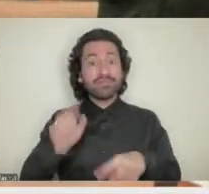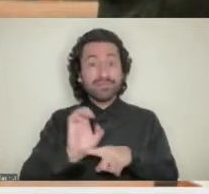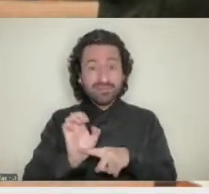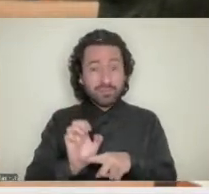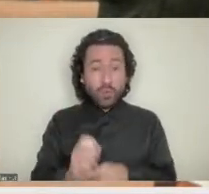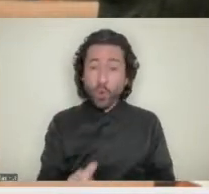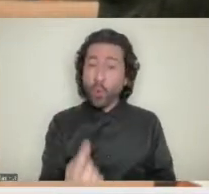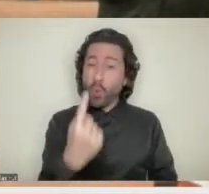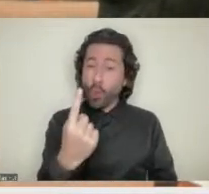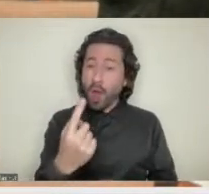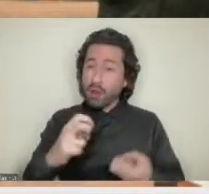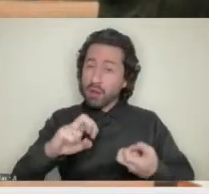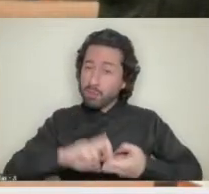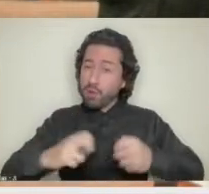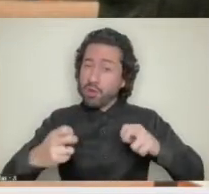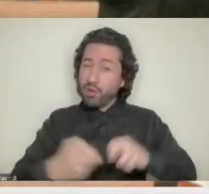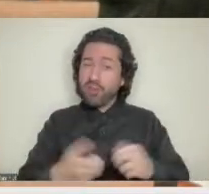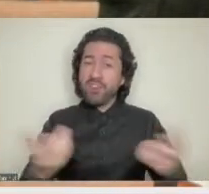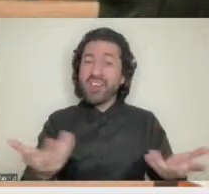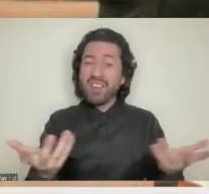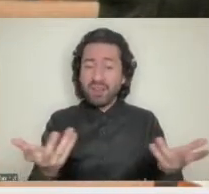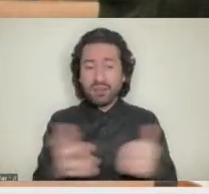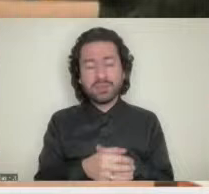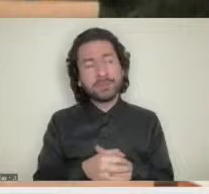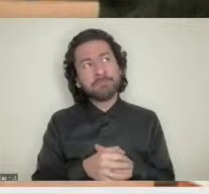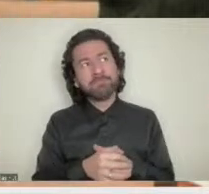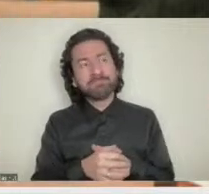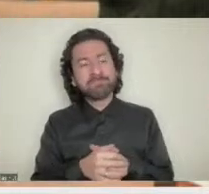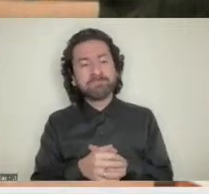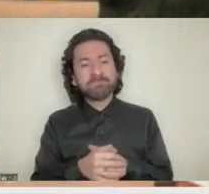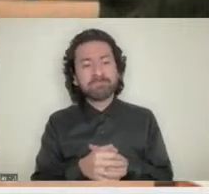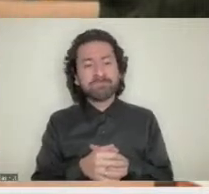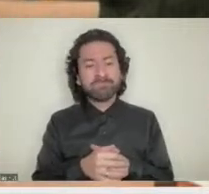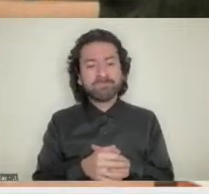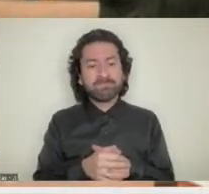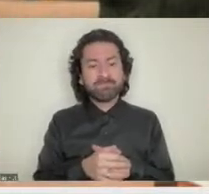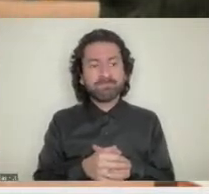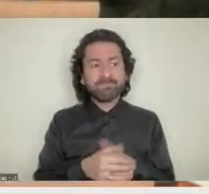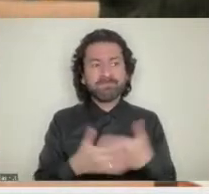these bonuses or these credits or bonds, one could say. And